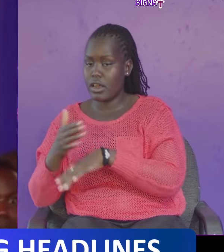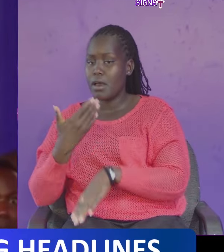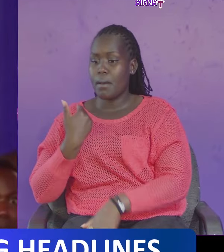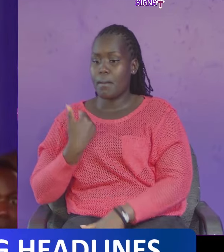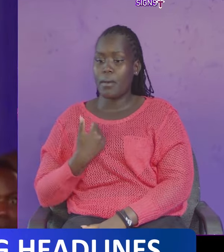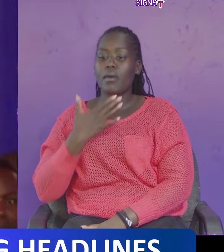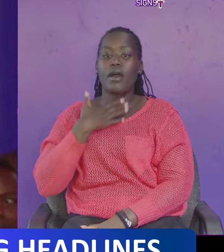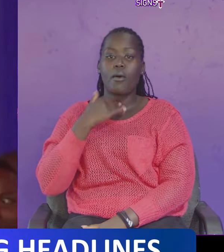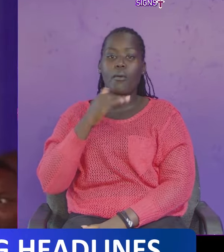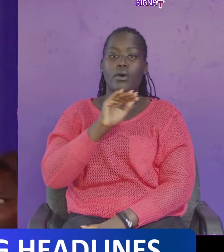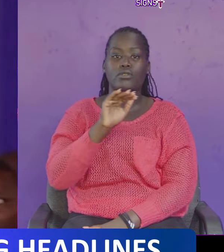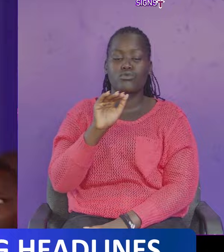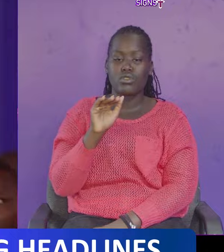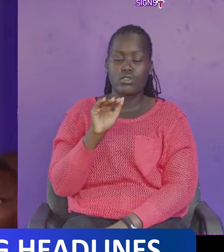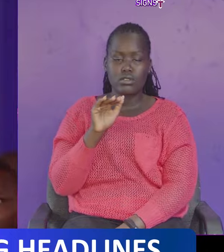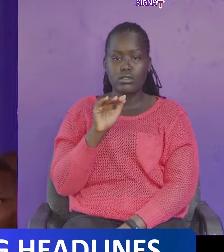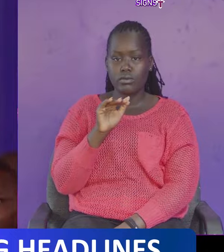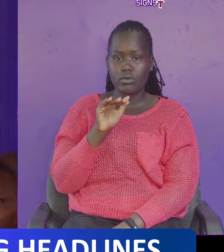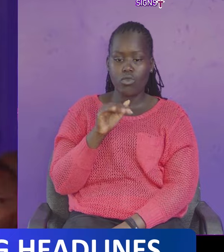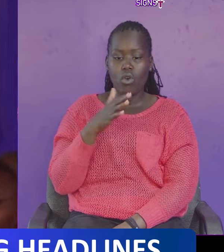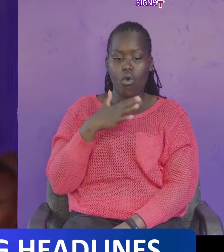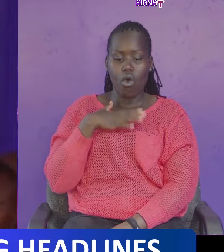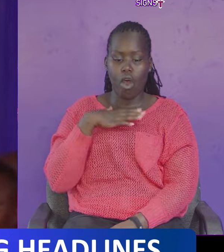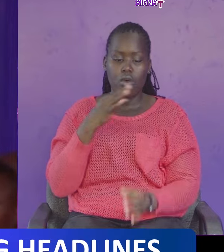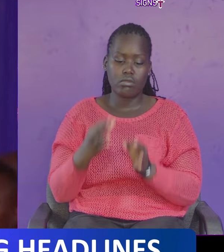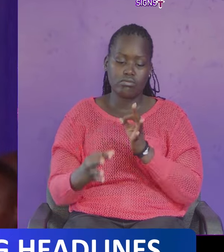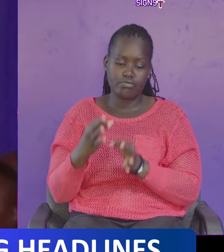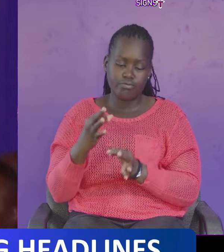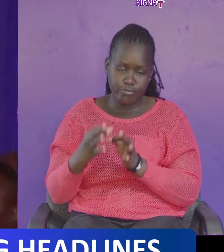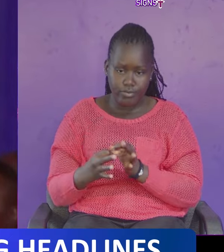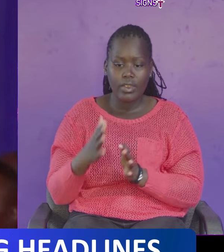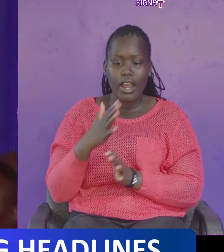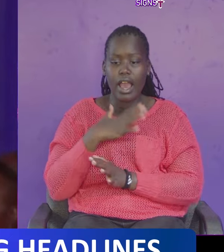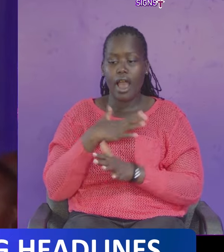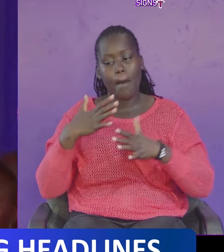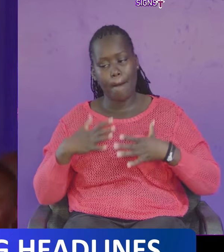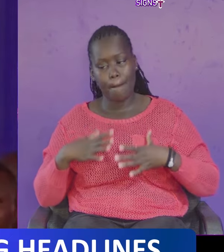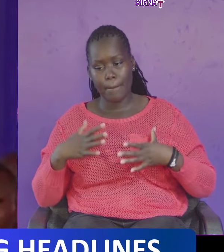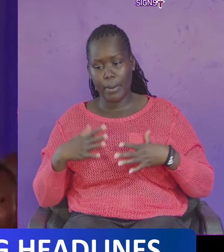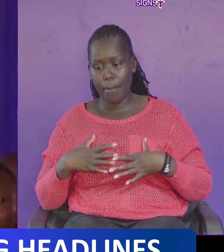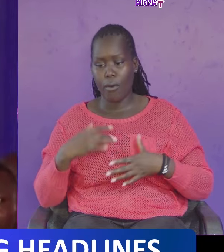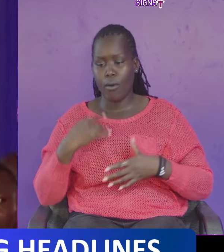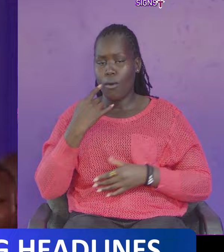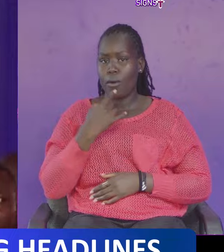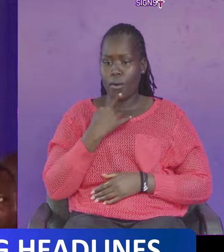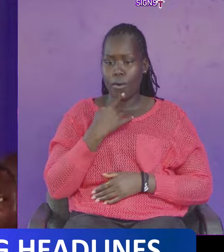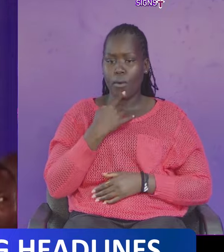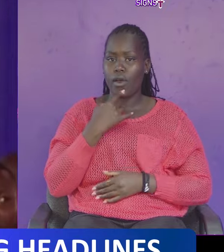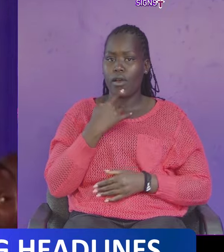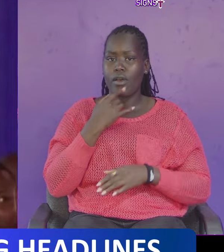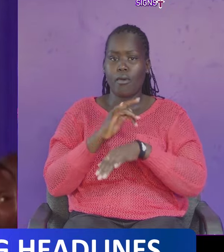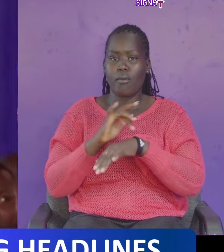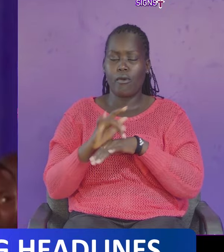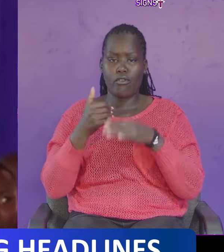our courts, our judiciary, our people who are hurt, the victims of post-election issues,